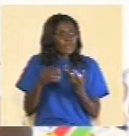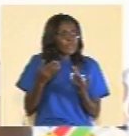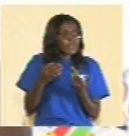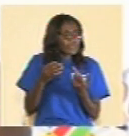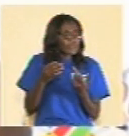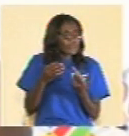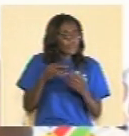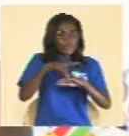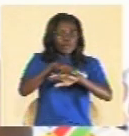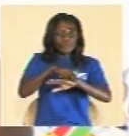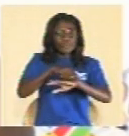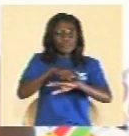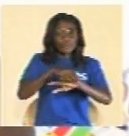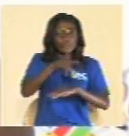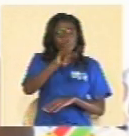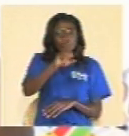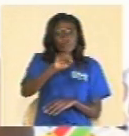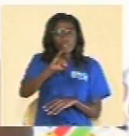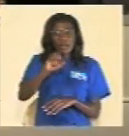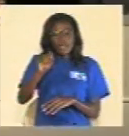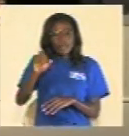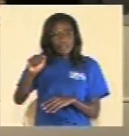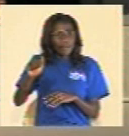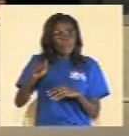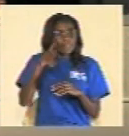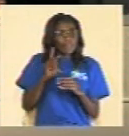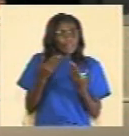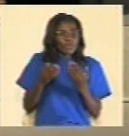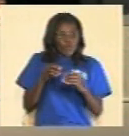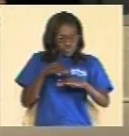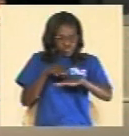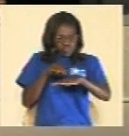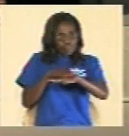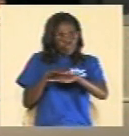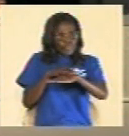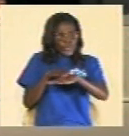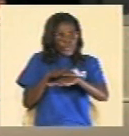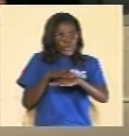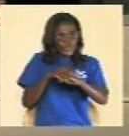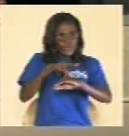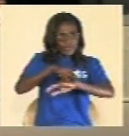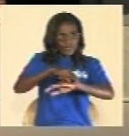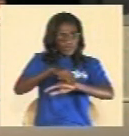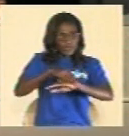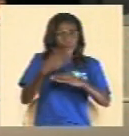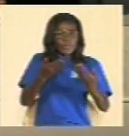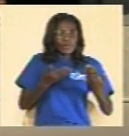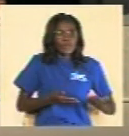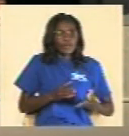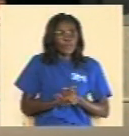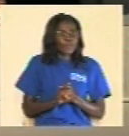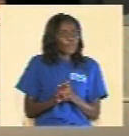joined by Dr. Neta Haitembu, who is the skin doctor here in the Ministry of Health and Social Services. Doctor, welcome to the